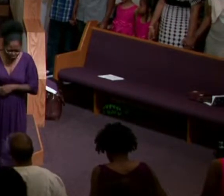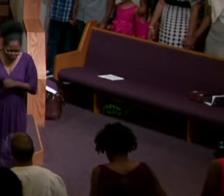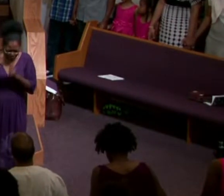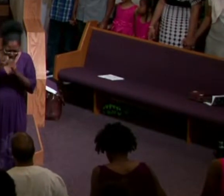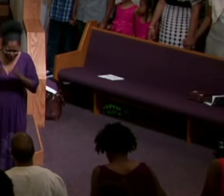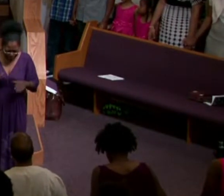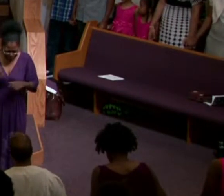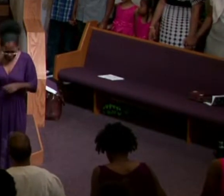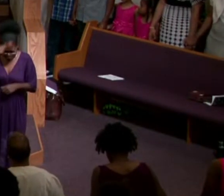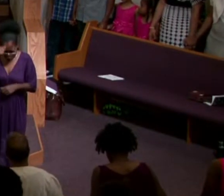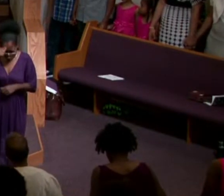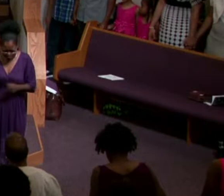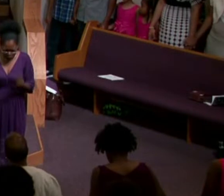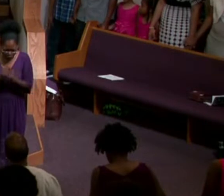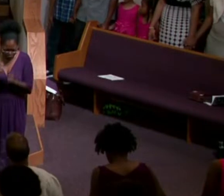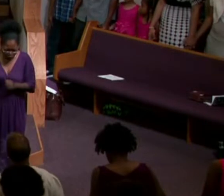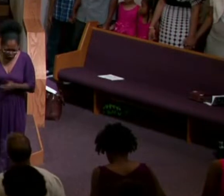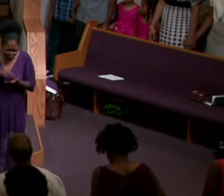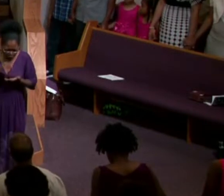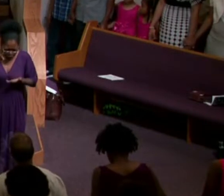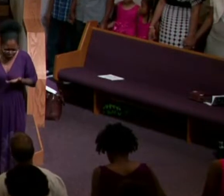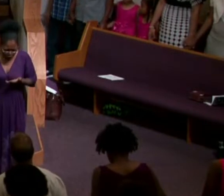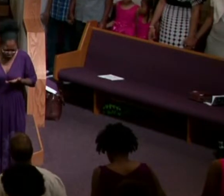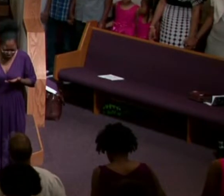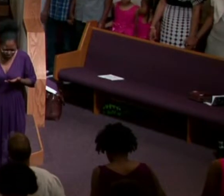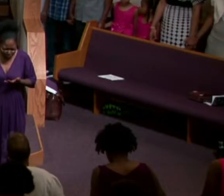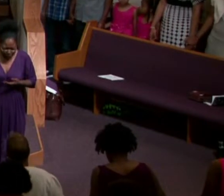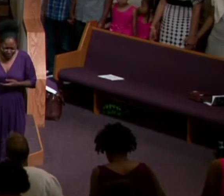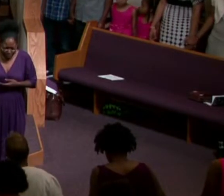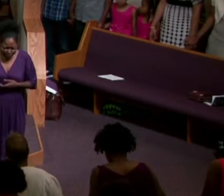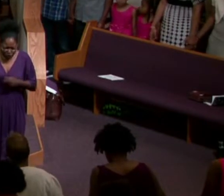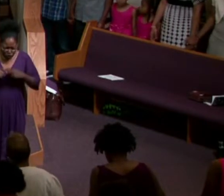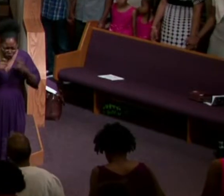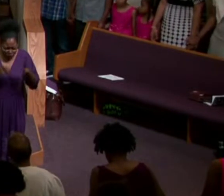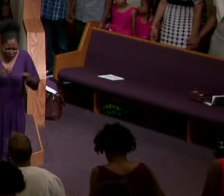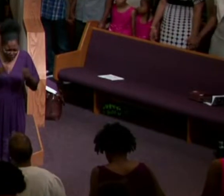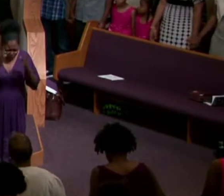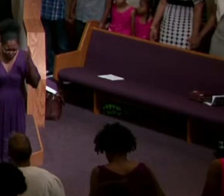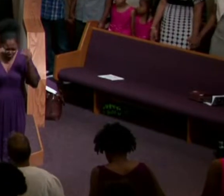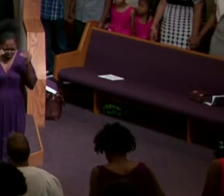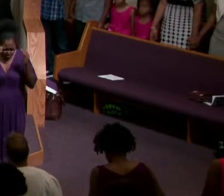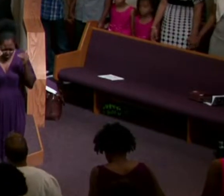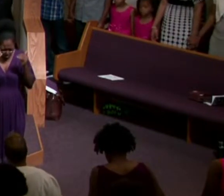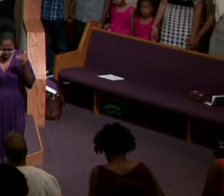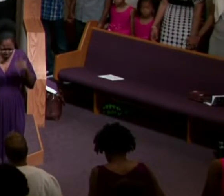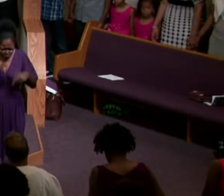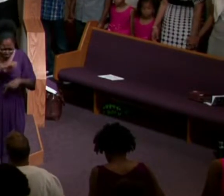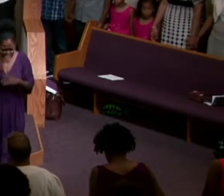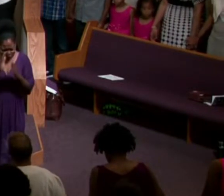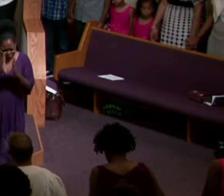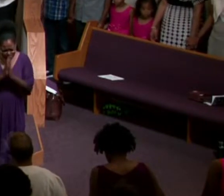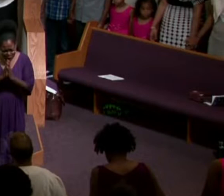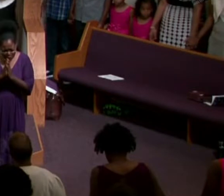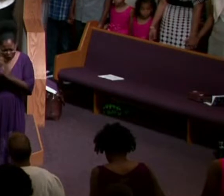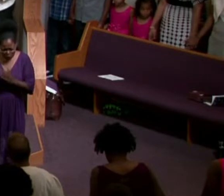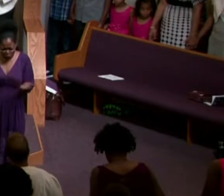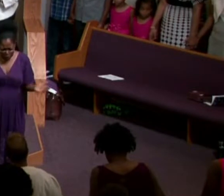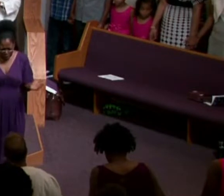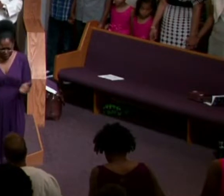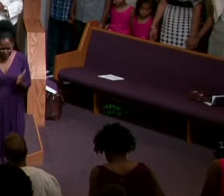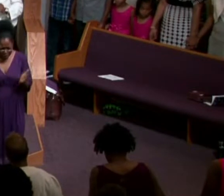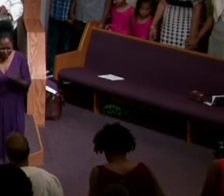with your Holy Spirit, Father, that you give them hope, Father, where they feel defeated. We pray, oh God, that you just lift them up